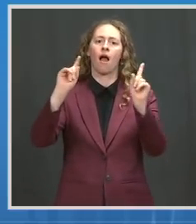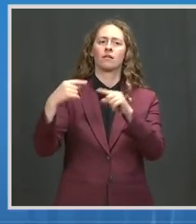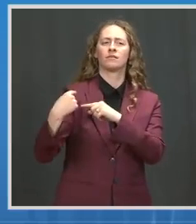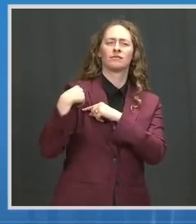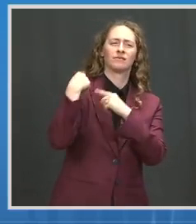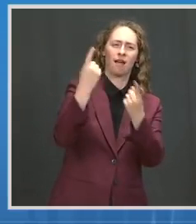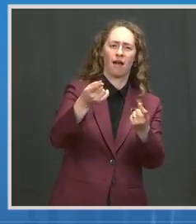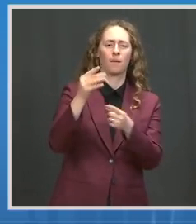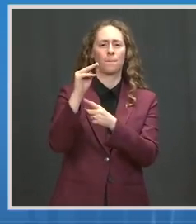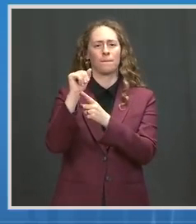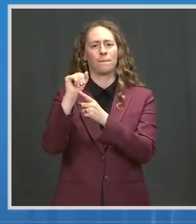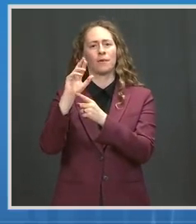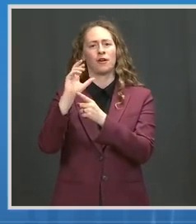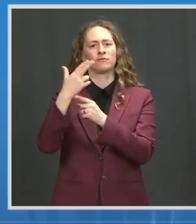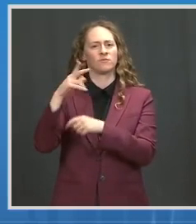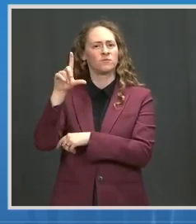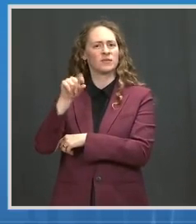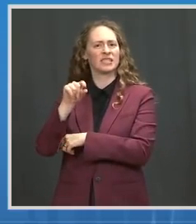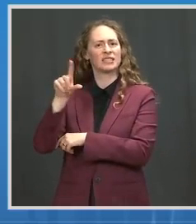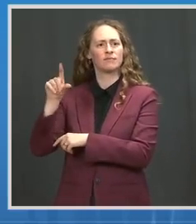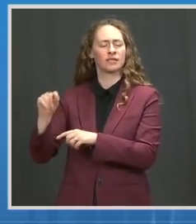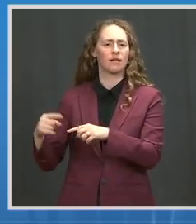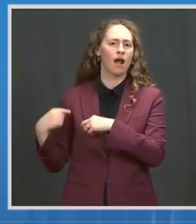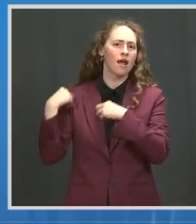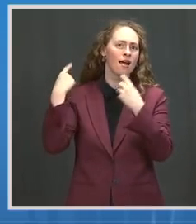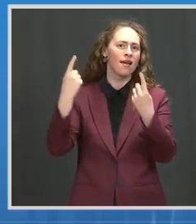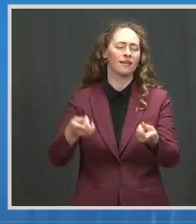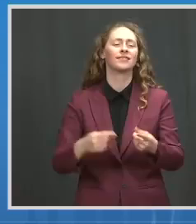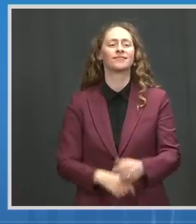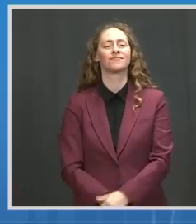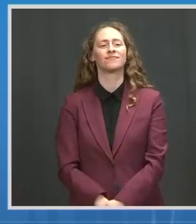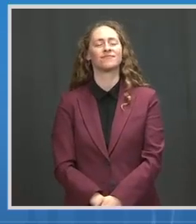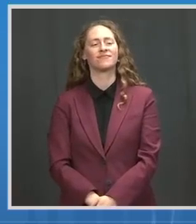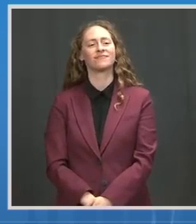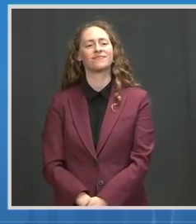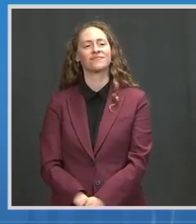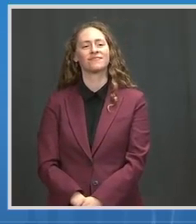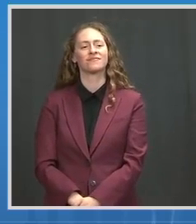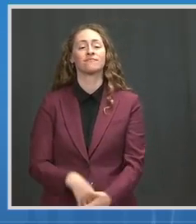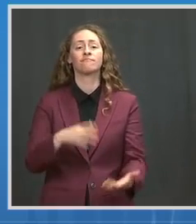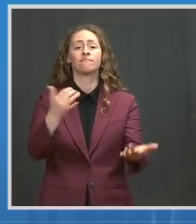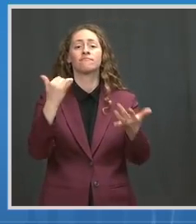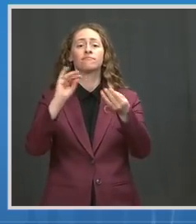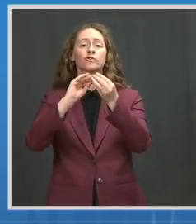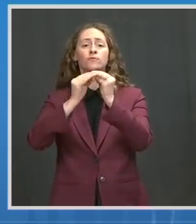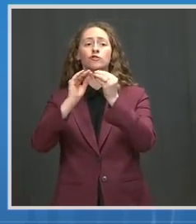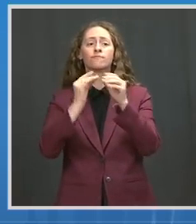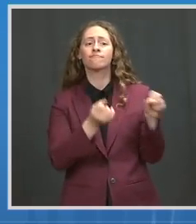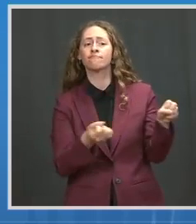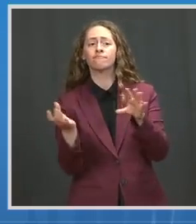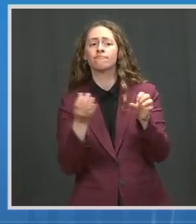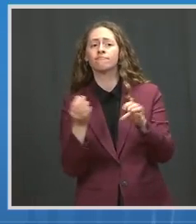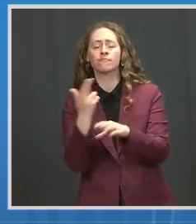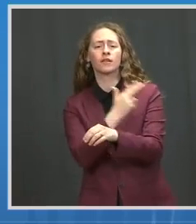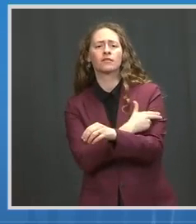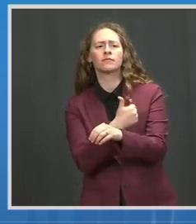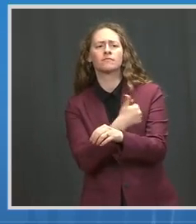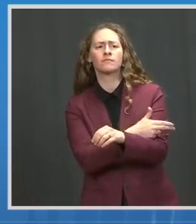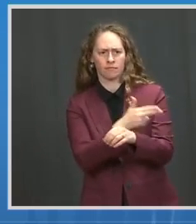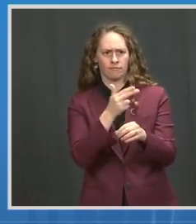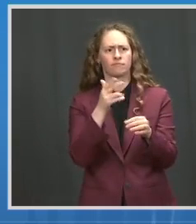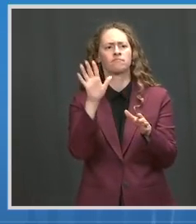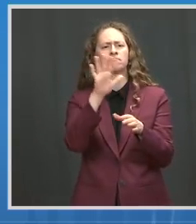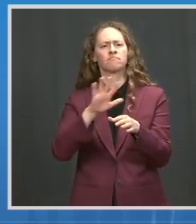good news, the 7-day average of new hospital admissions is just a bit over 2,200. That is a decrease of 83%